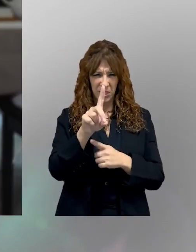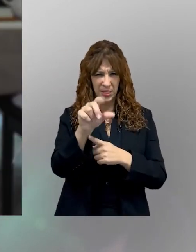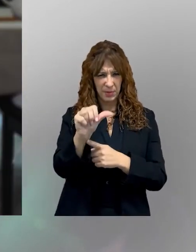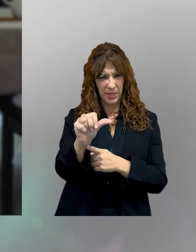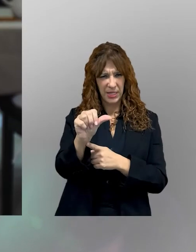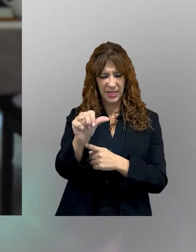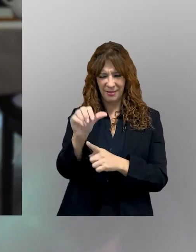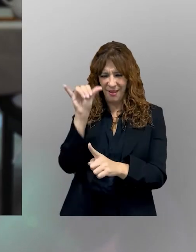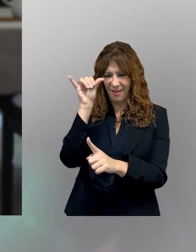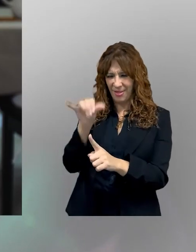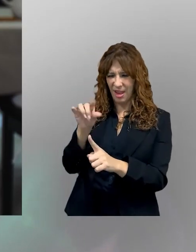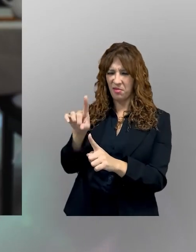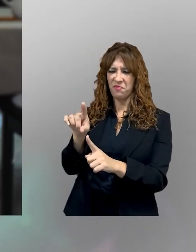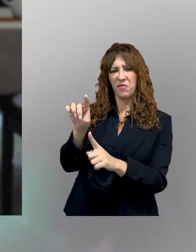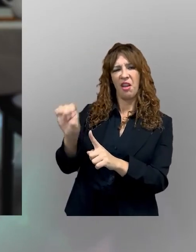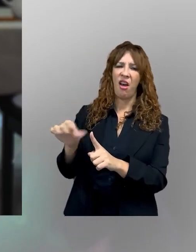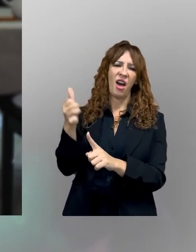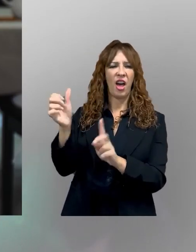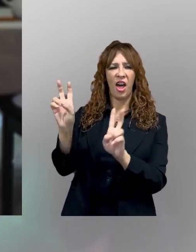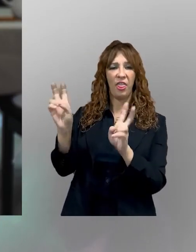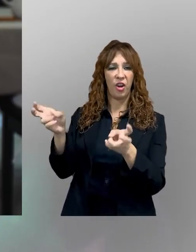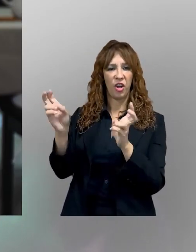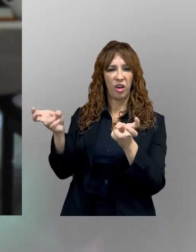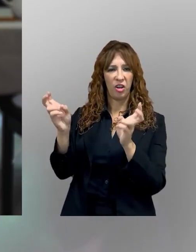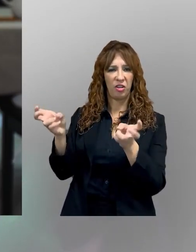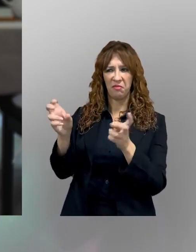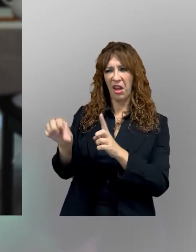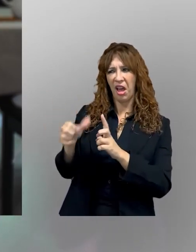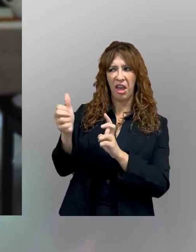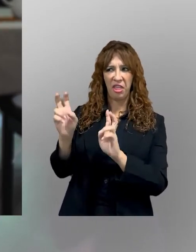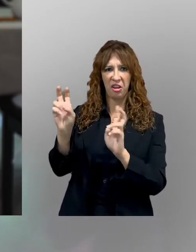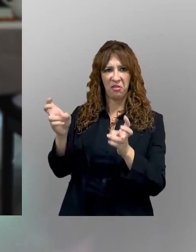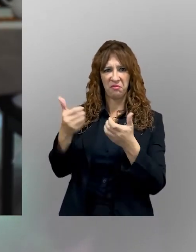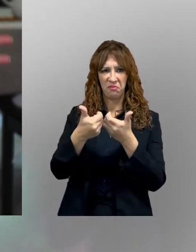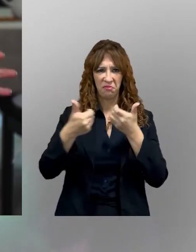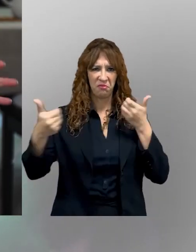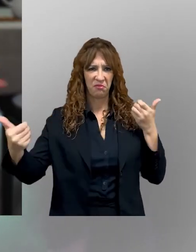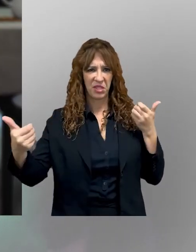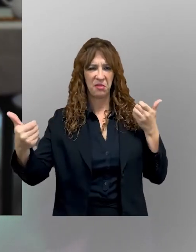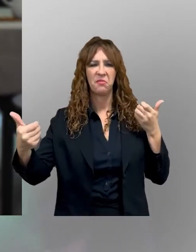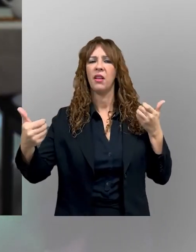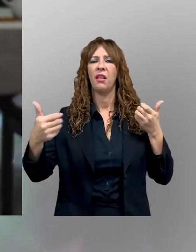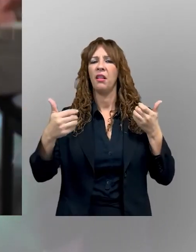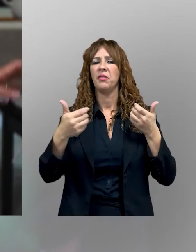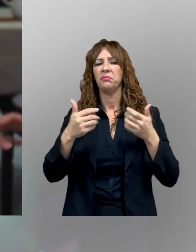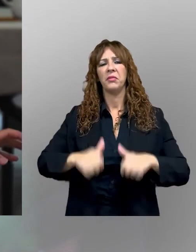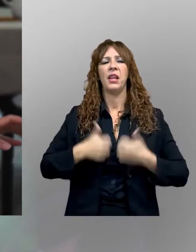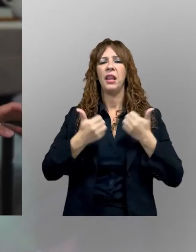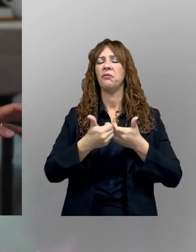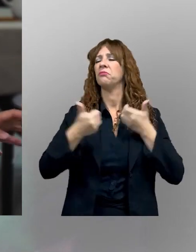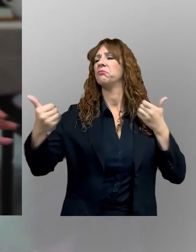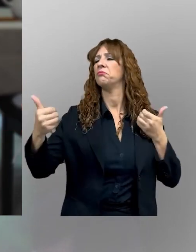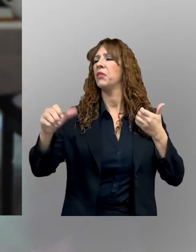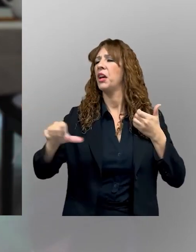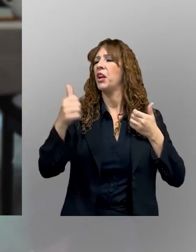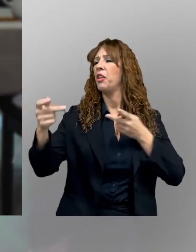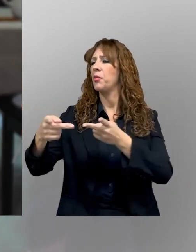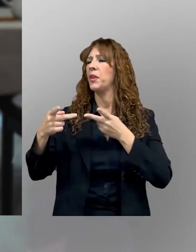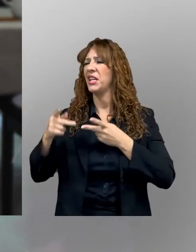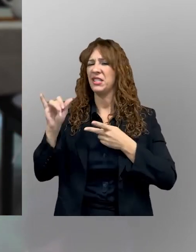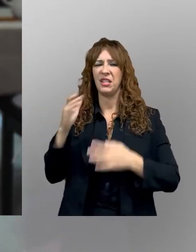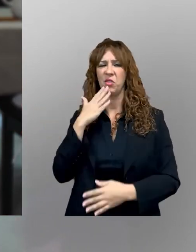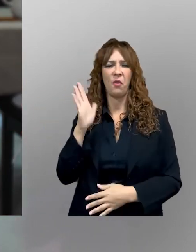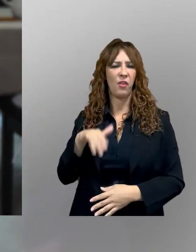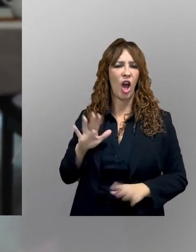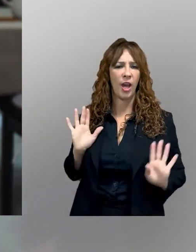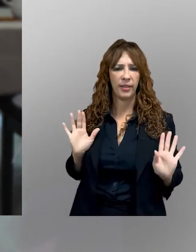with disabilities as the other who need to live in another place is just